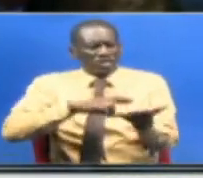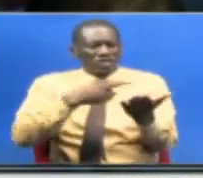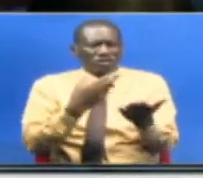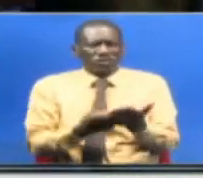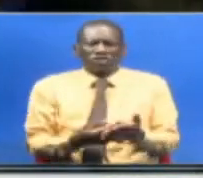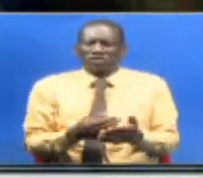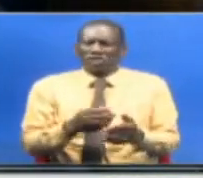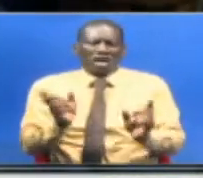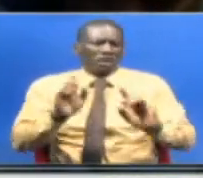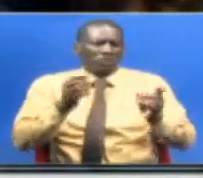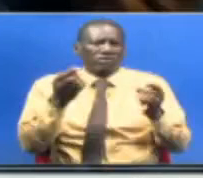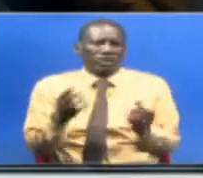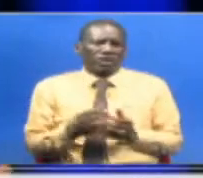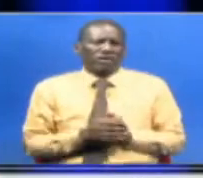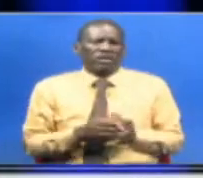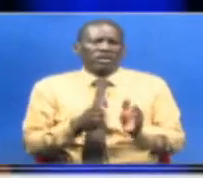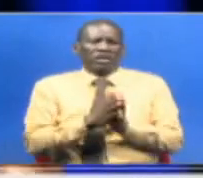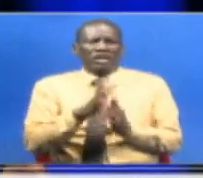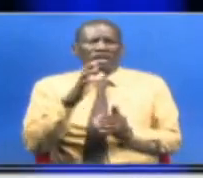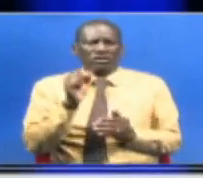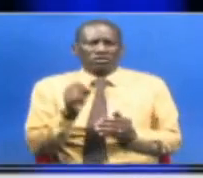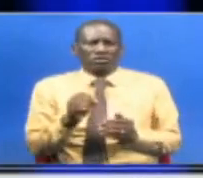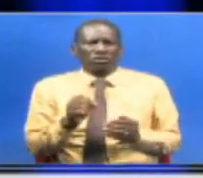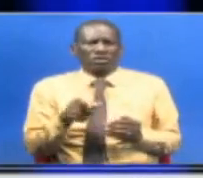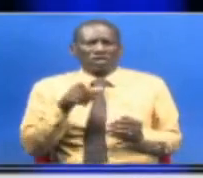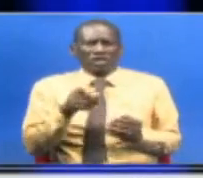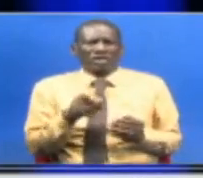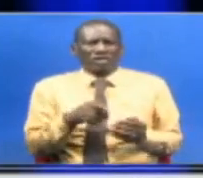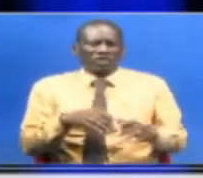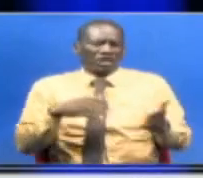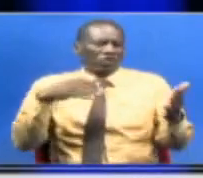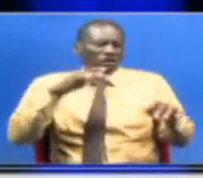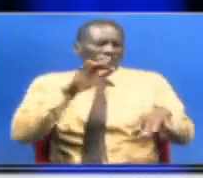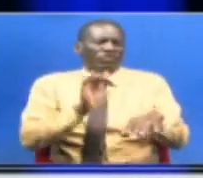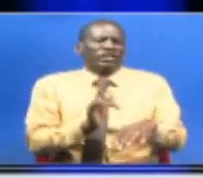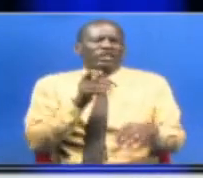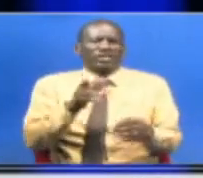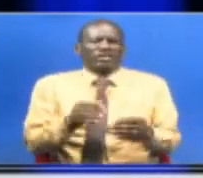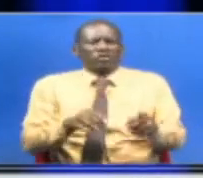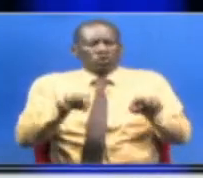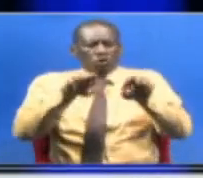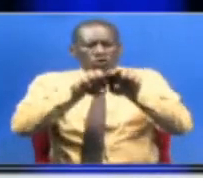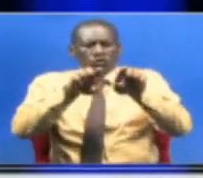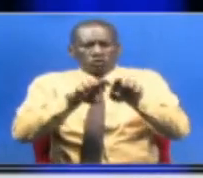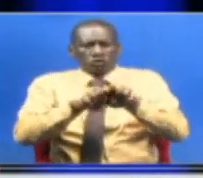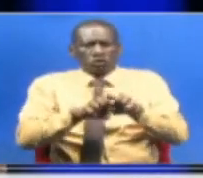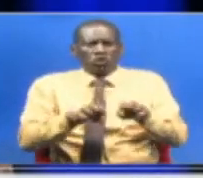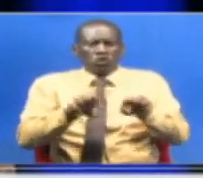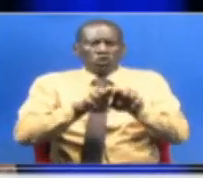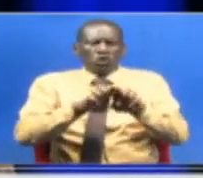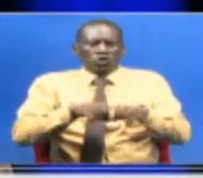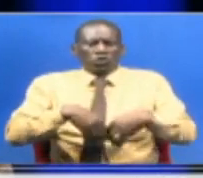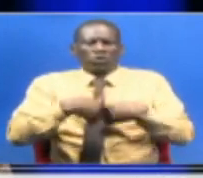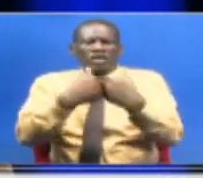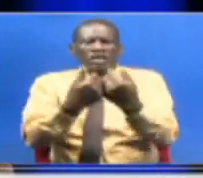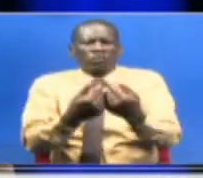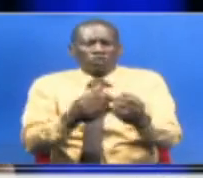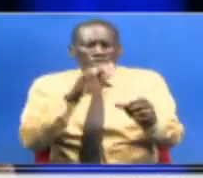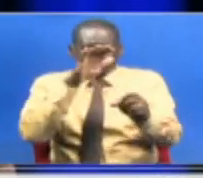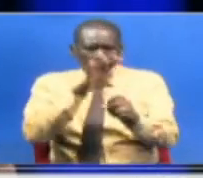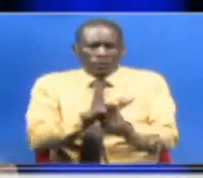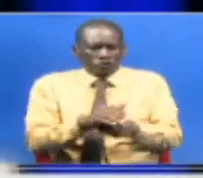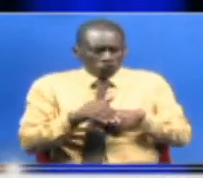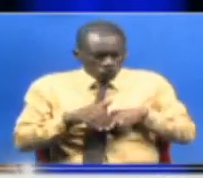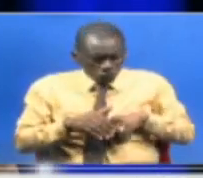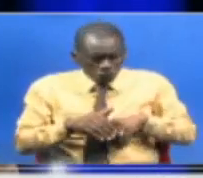not exist, and therefore it served as an impediment. Further, we also give our undertaking to comply